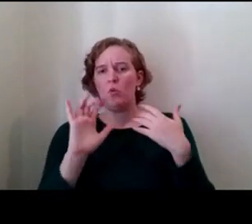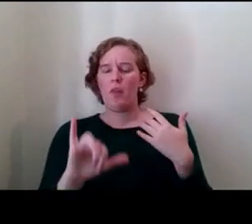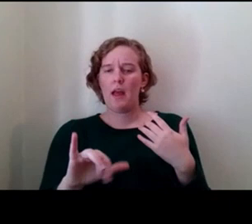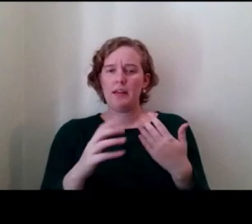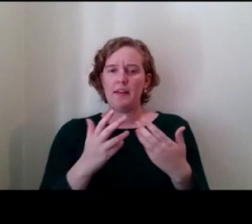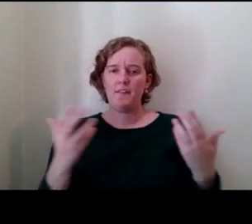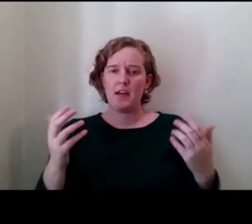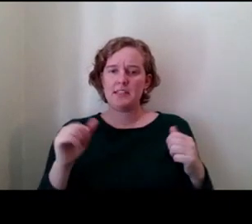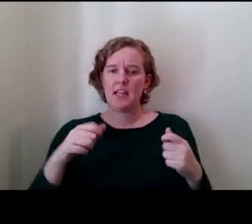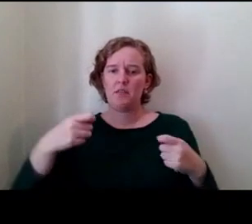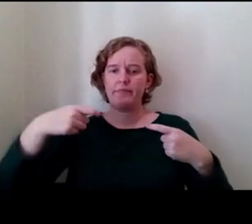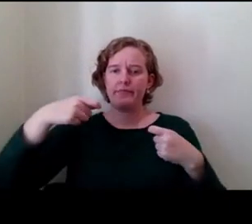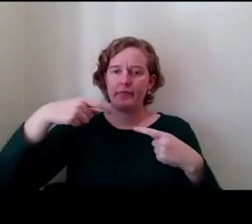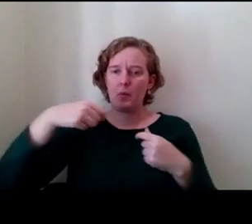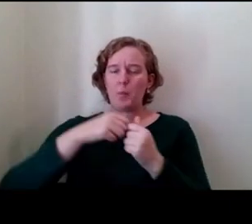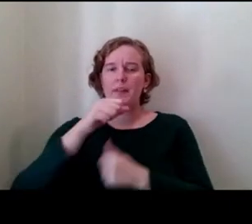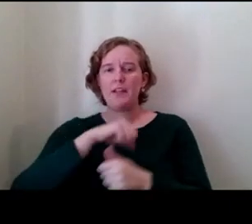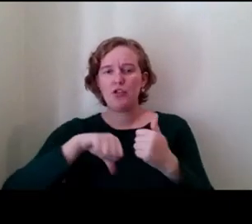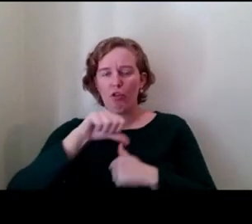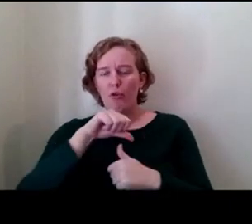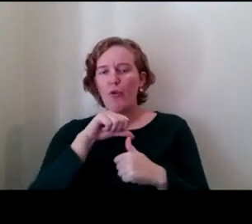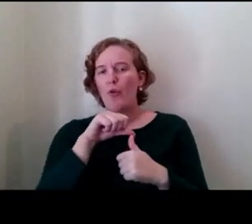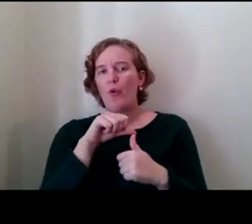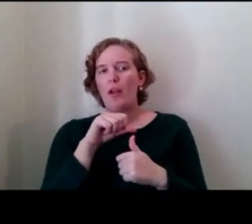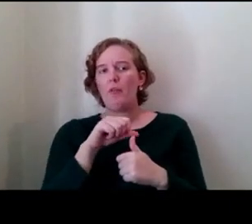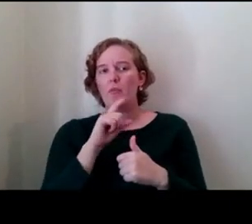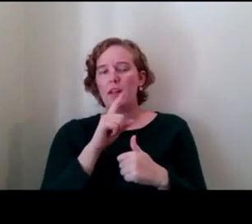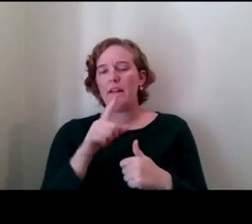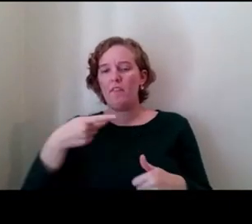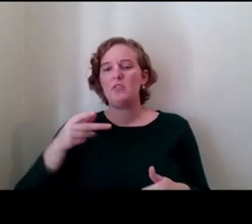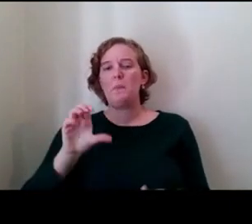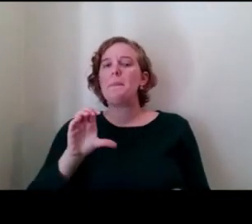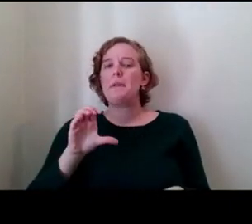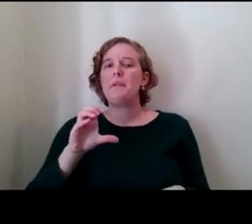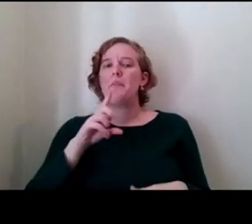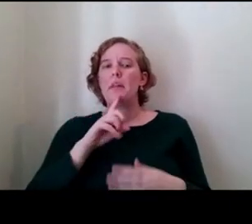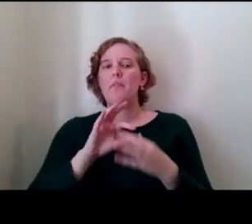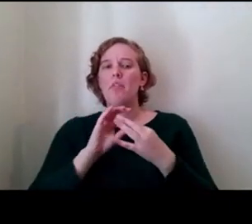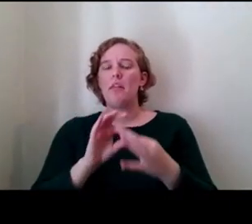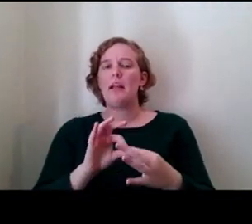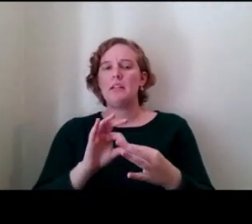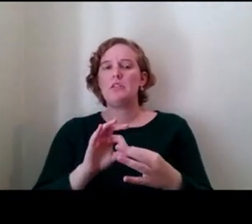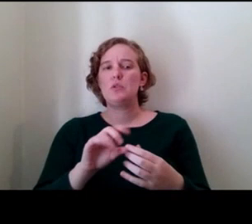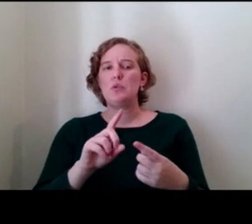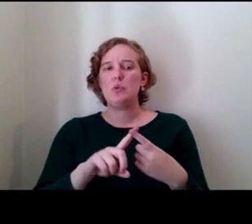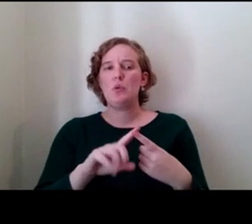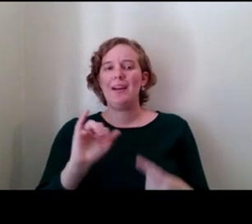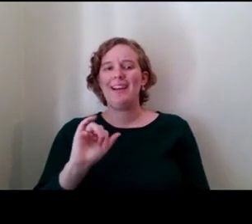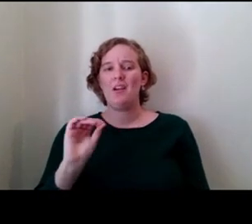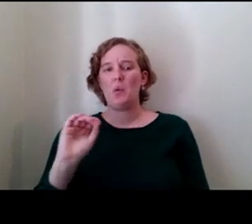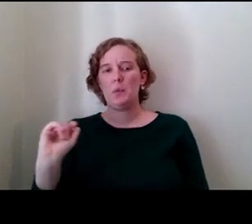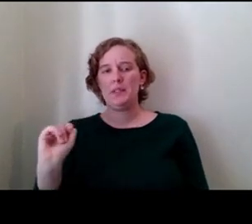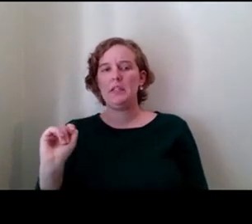can talk with other devices, and so broadly physical computing also relates to the IoT.